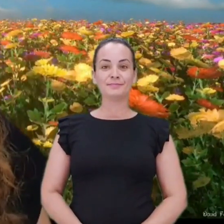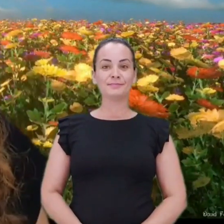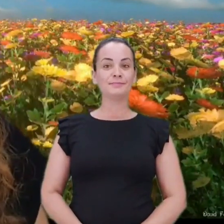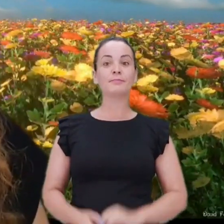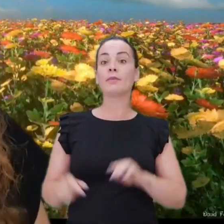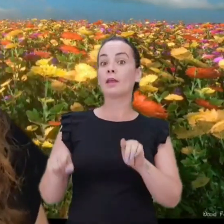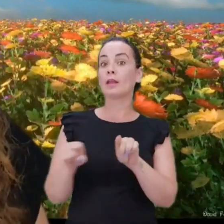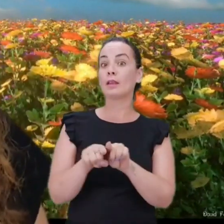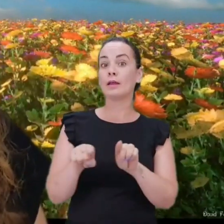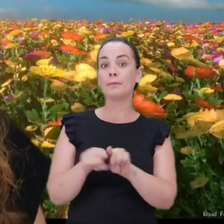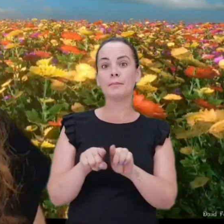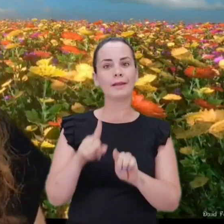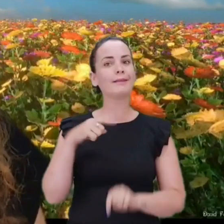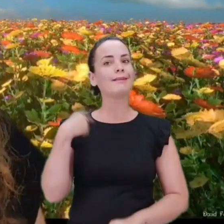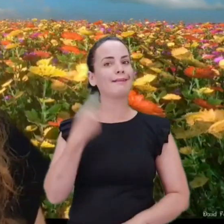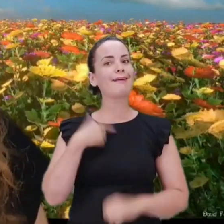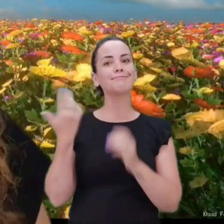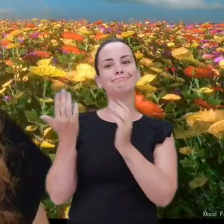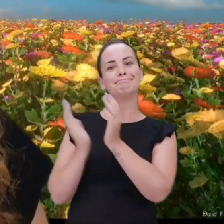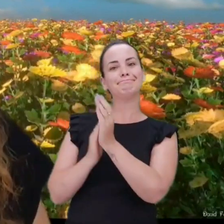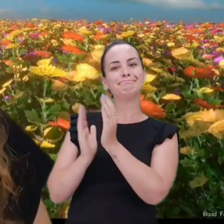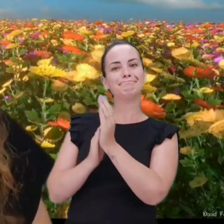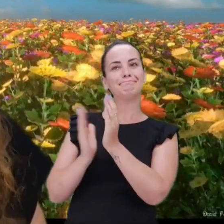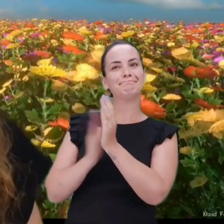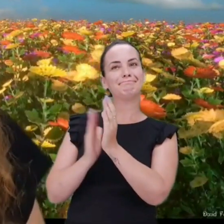E também estamos parabenizando.